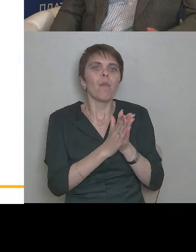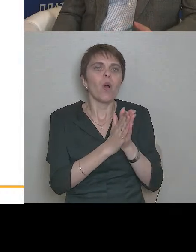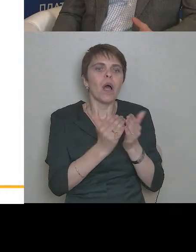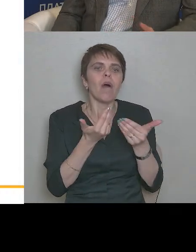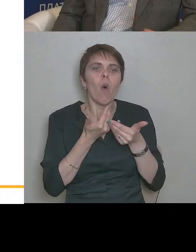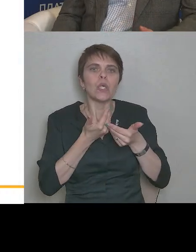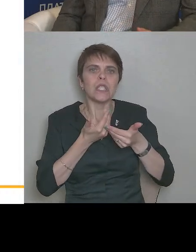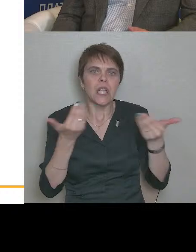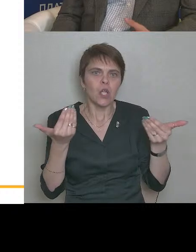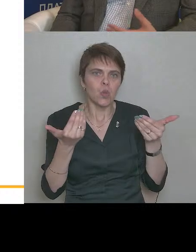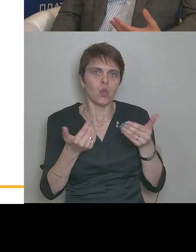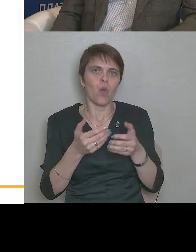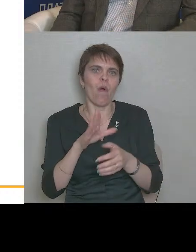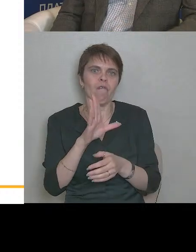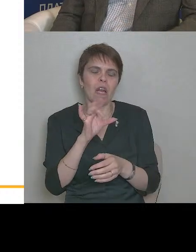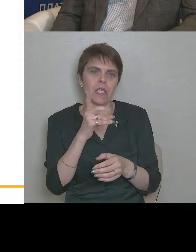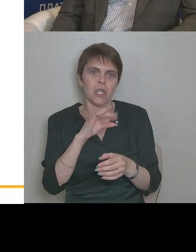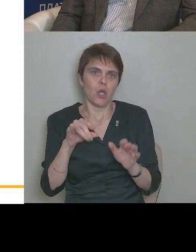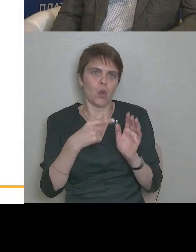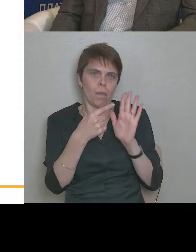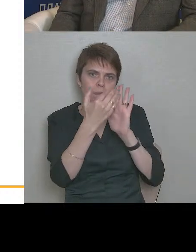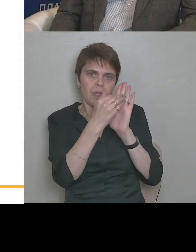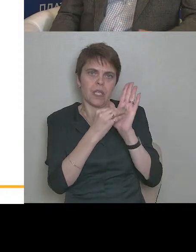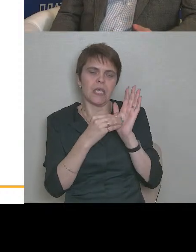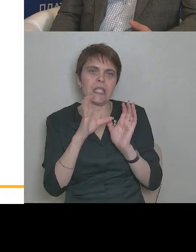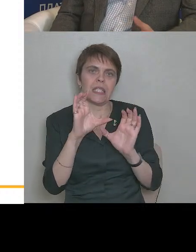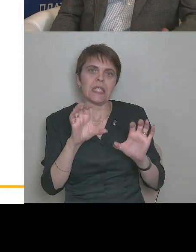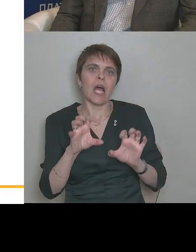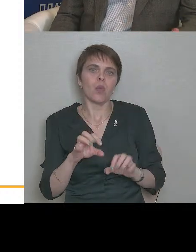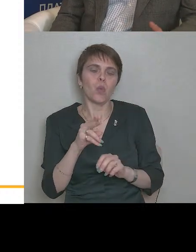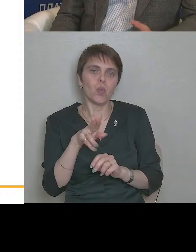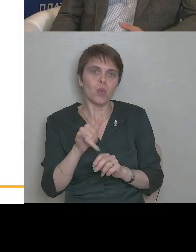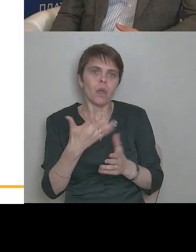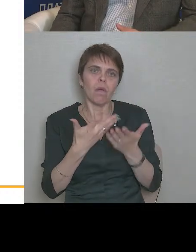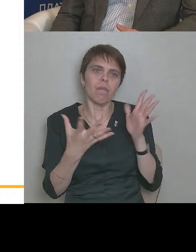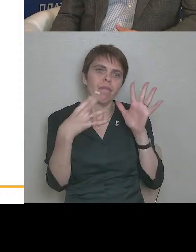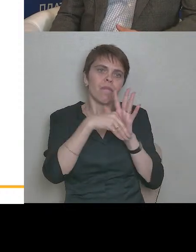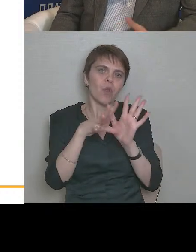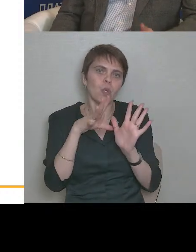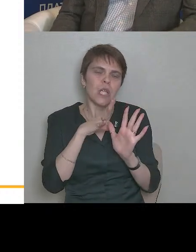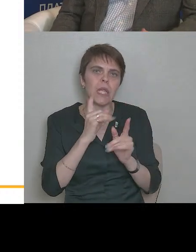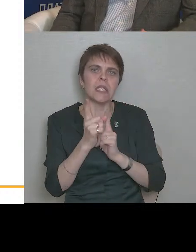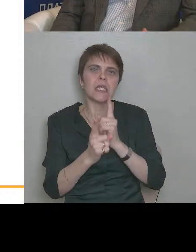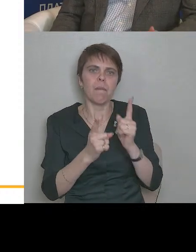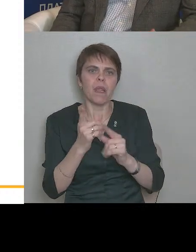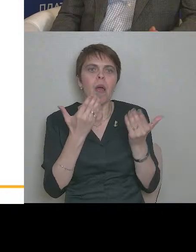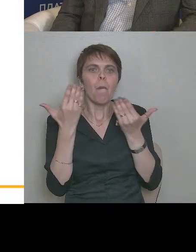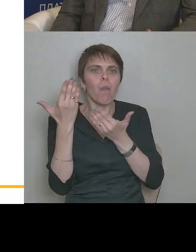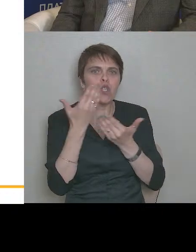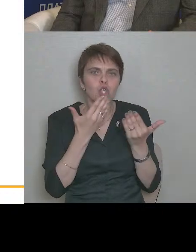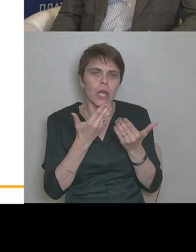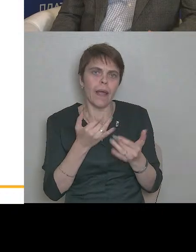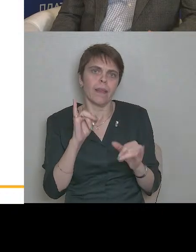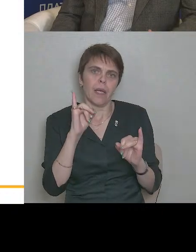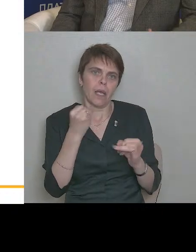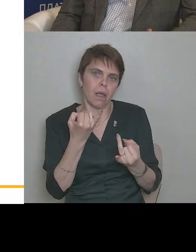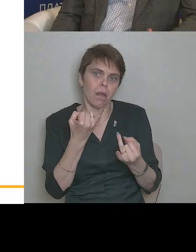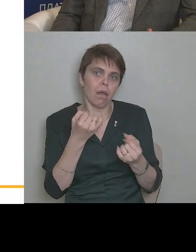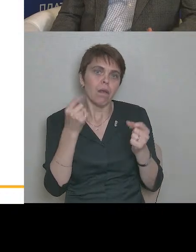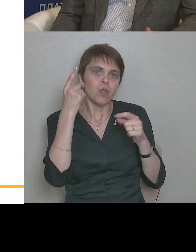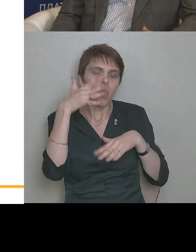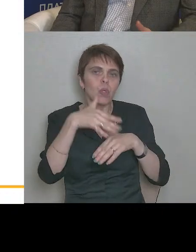that you have to look the latest option of the statute. Maybe it has been amended, and try